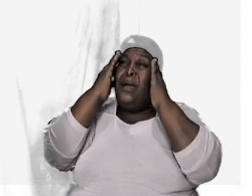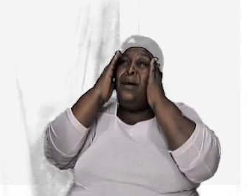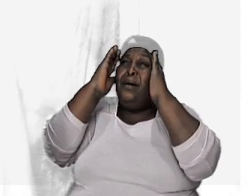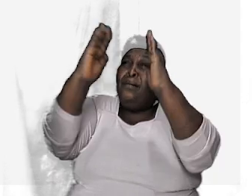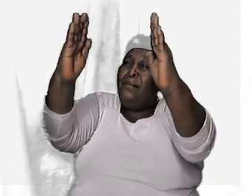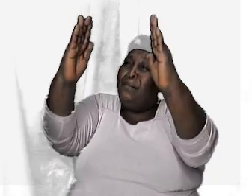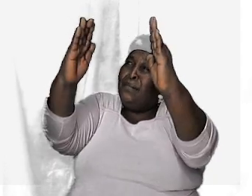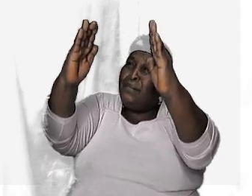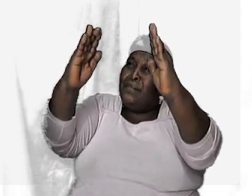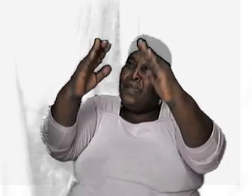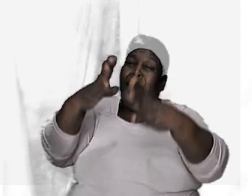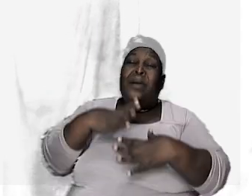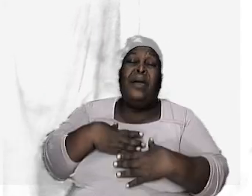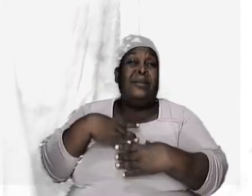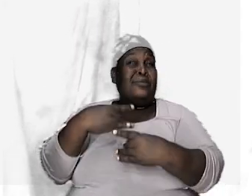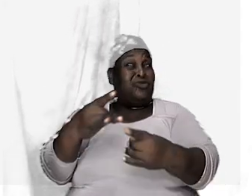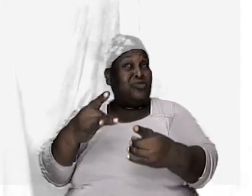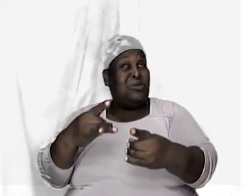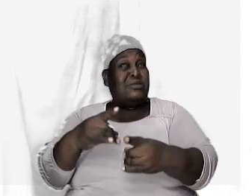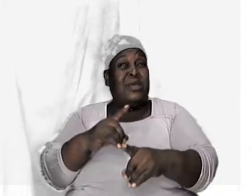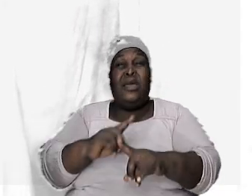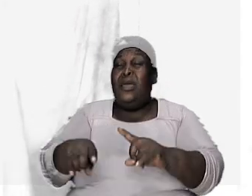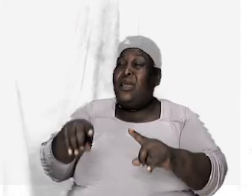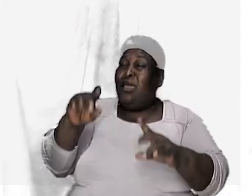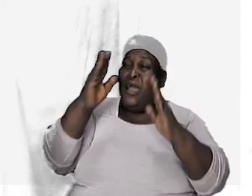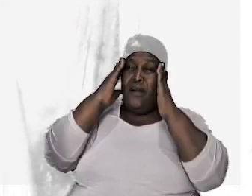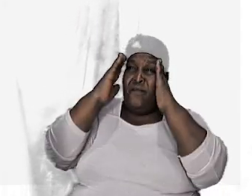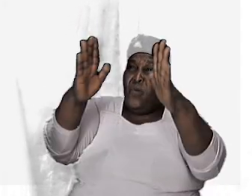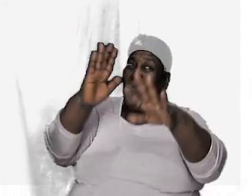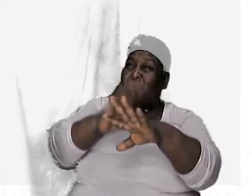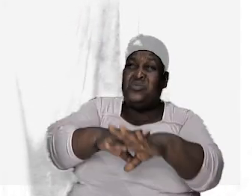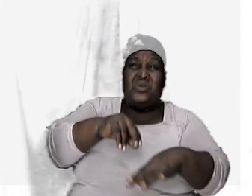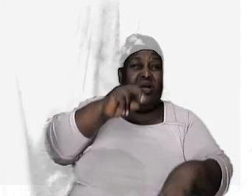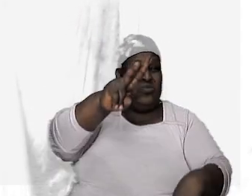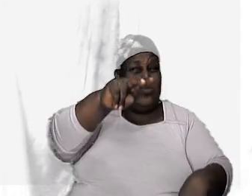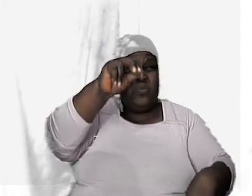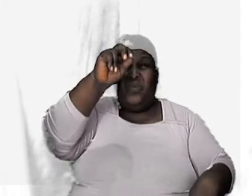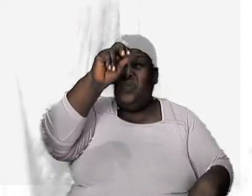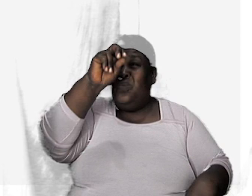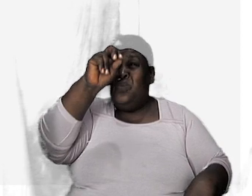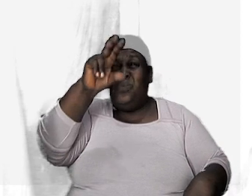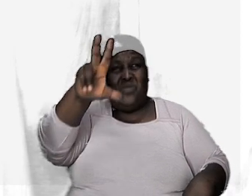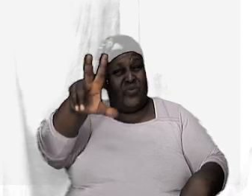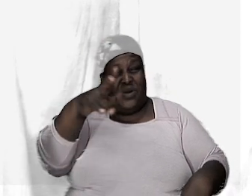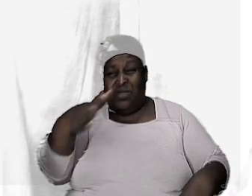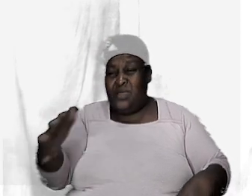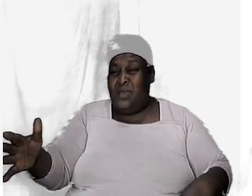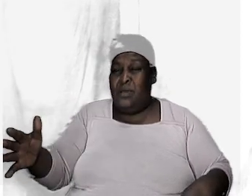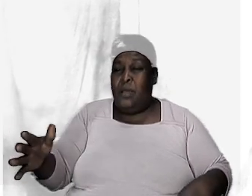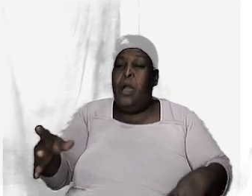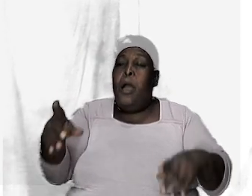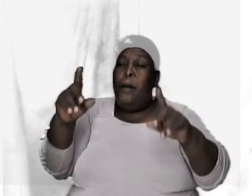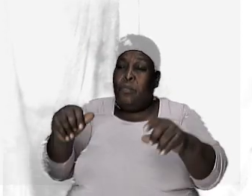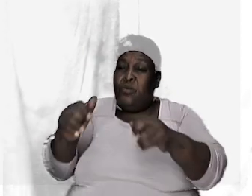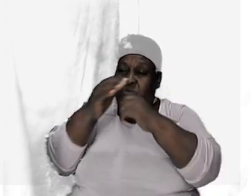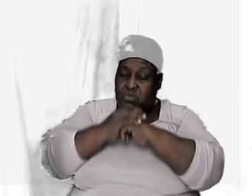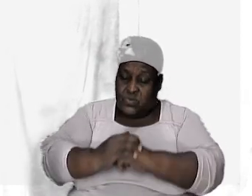to. Amen. You can't focus two or three things or four things at the same time. You must worship